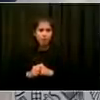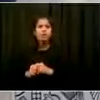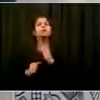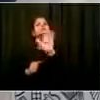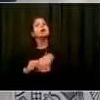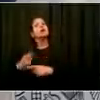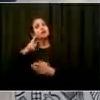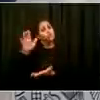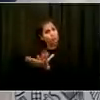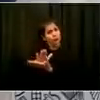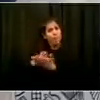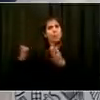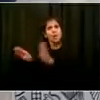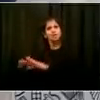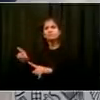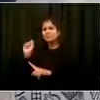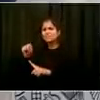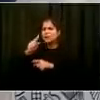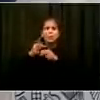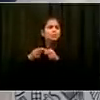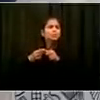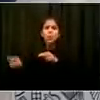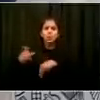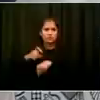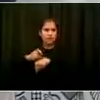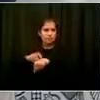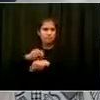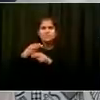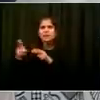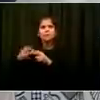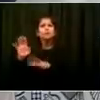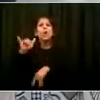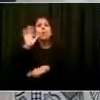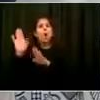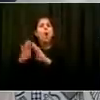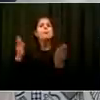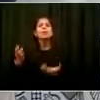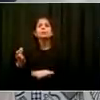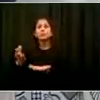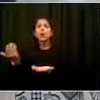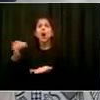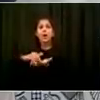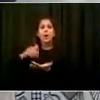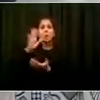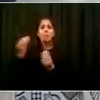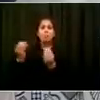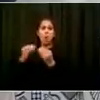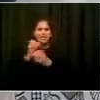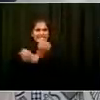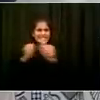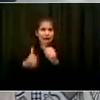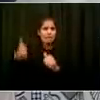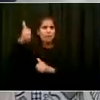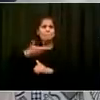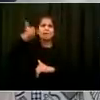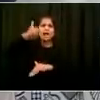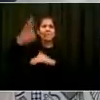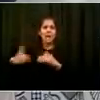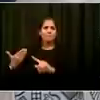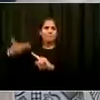safer than ever. The city is going to go through some tough times in the coming weeks, but we'll fight back. And the vaccine is